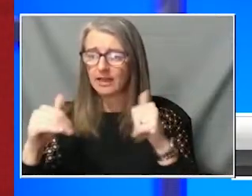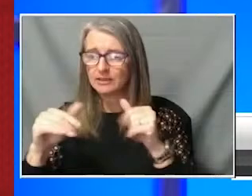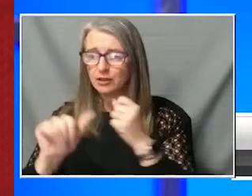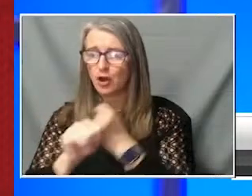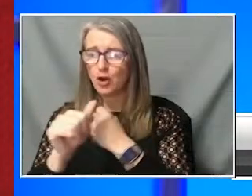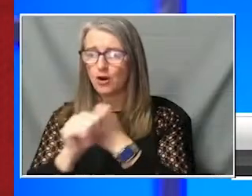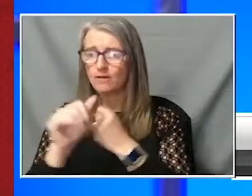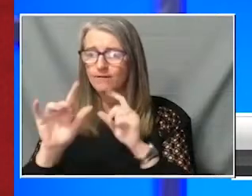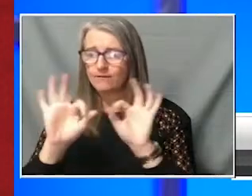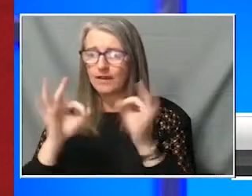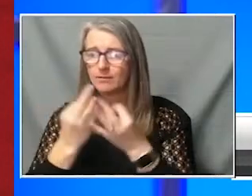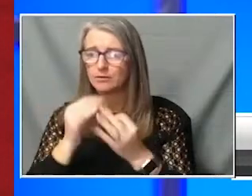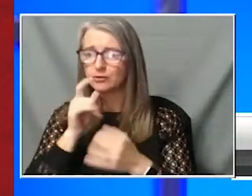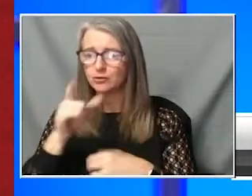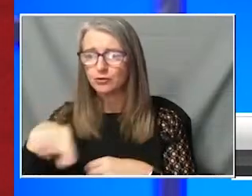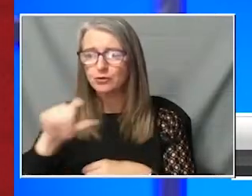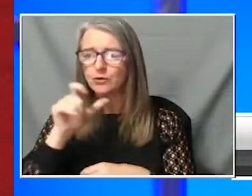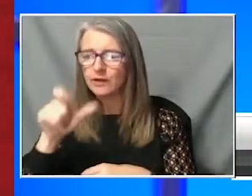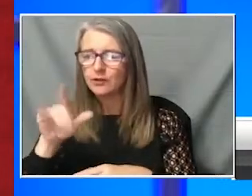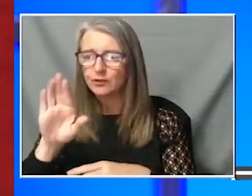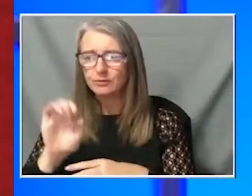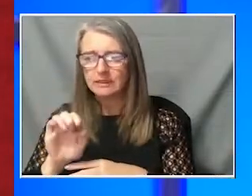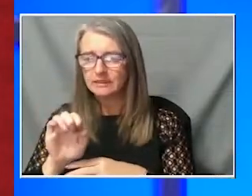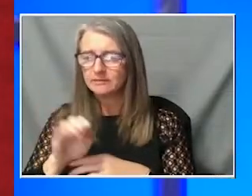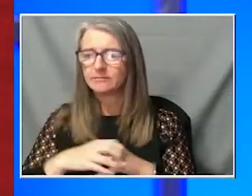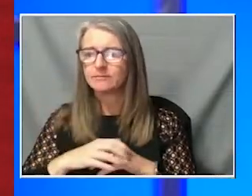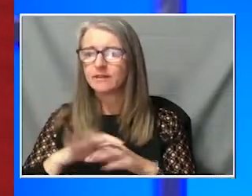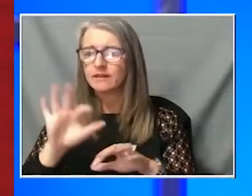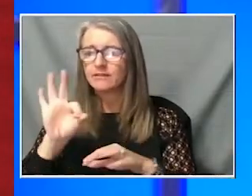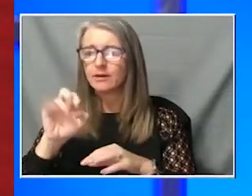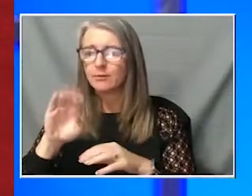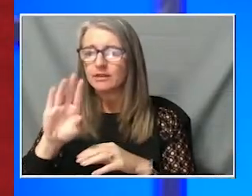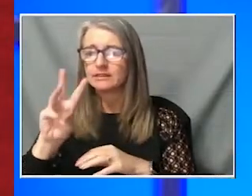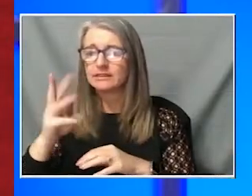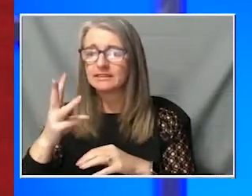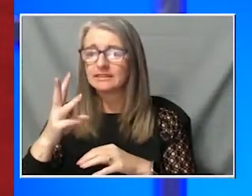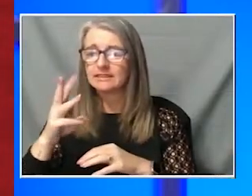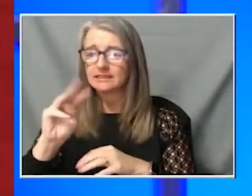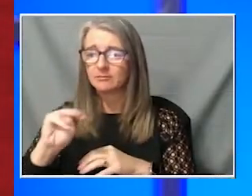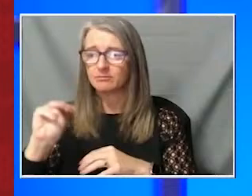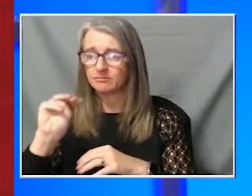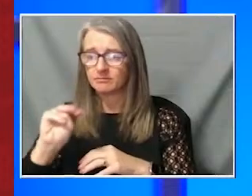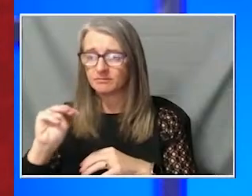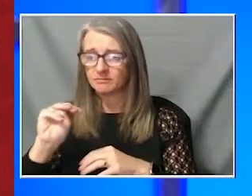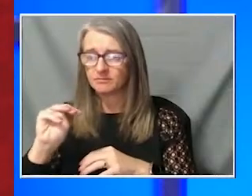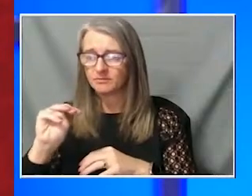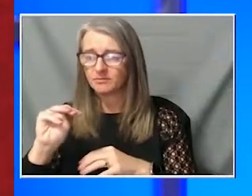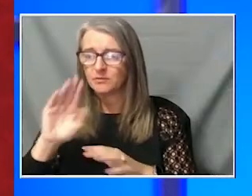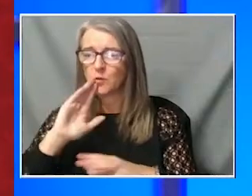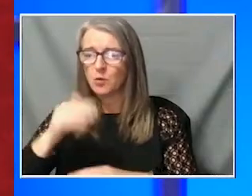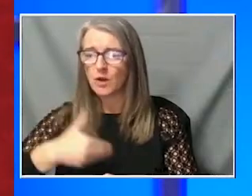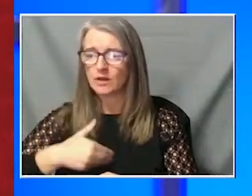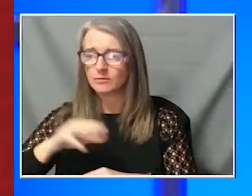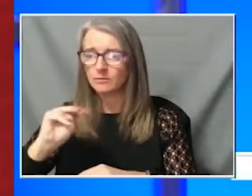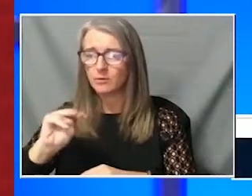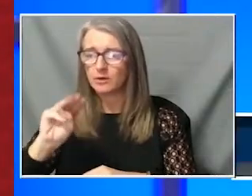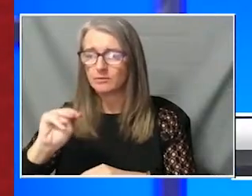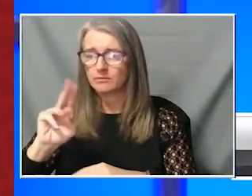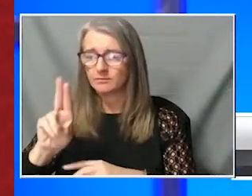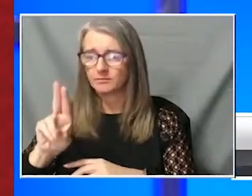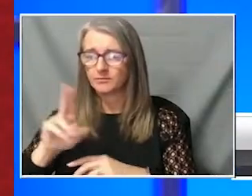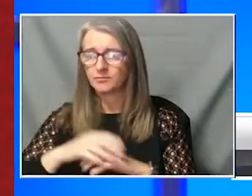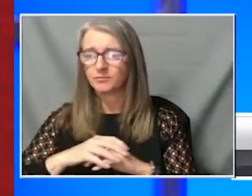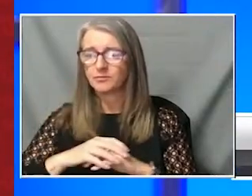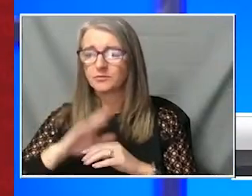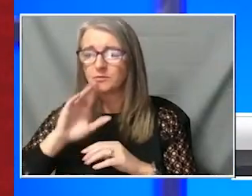not have to be one of them. Good morning. It's Monday, February 6th. I'm Jessica Lovell, and welcome to the Morning Medical Update. Radon